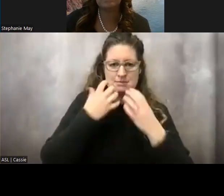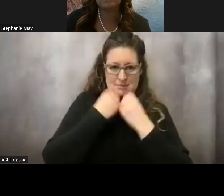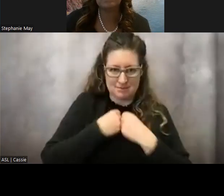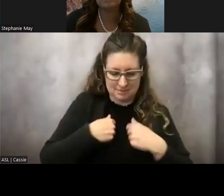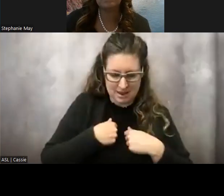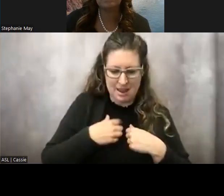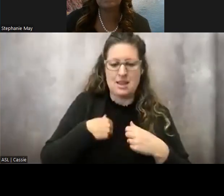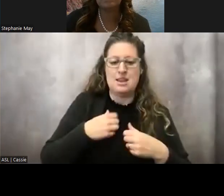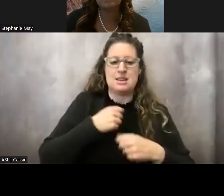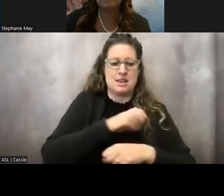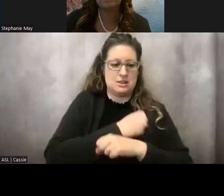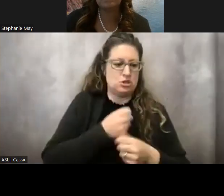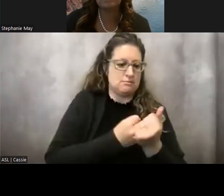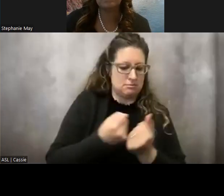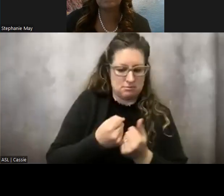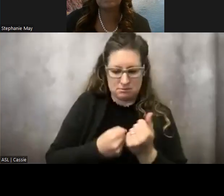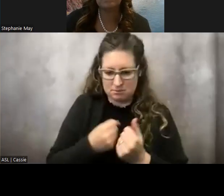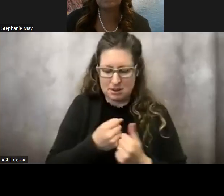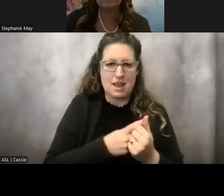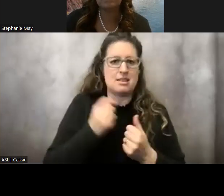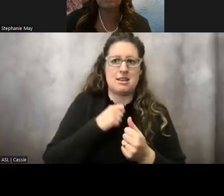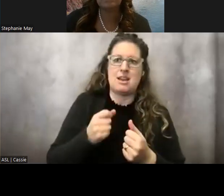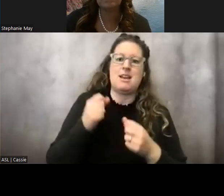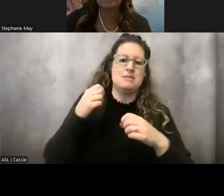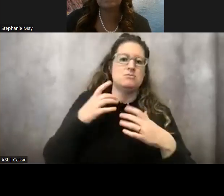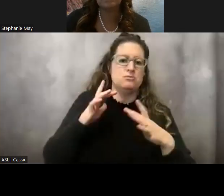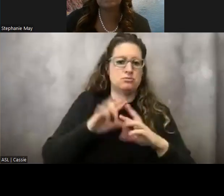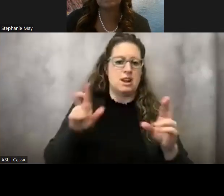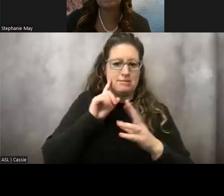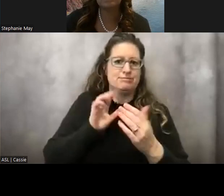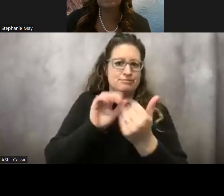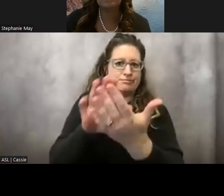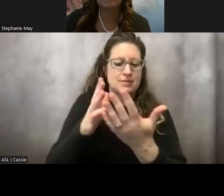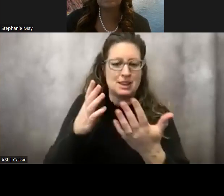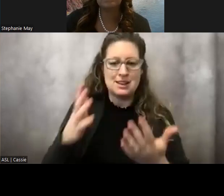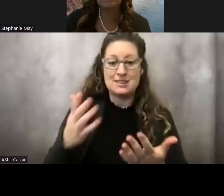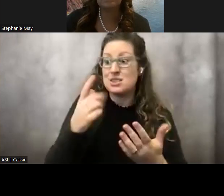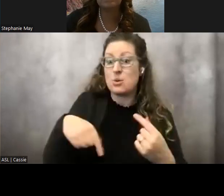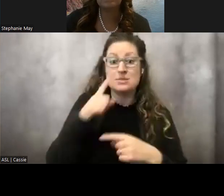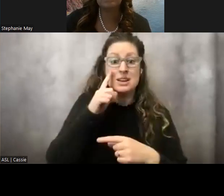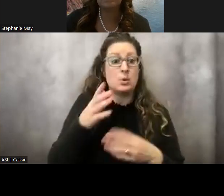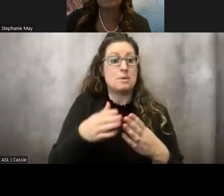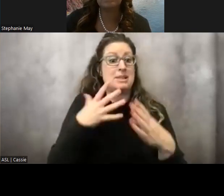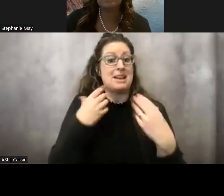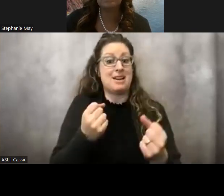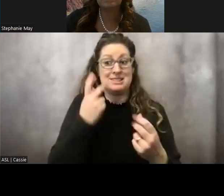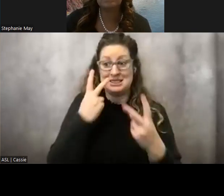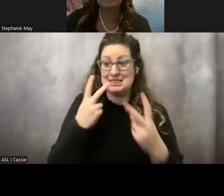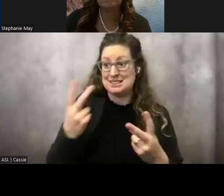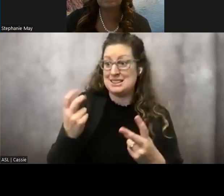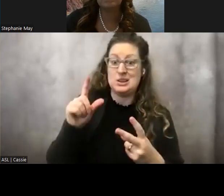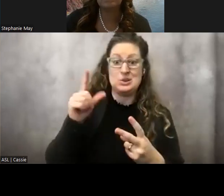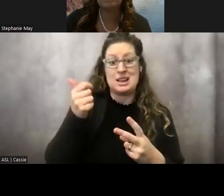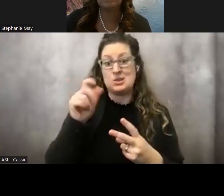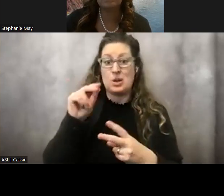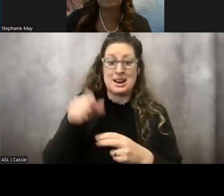more sustainable way, because most of us who've been in public health for a few decades have seen nothing happens overnight. The fight for tobacco